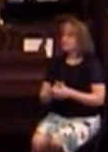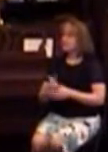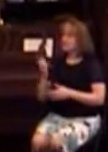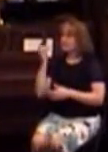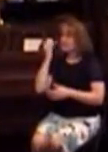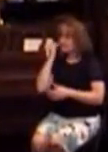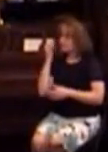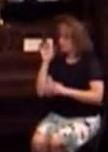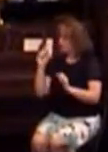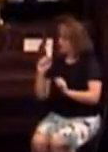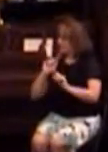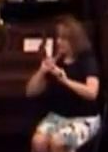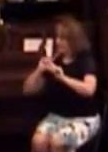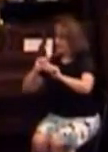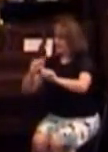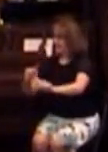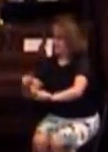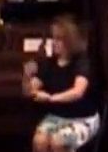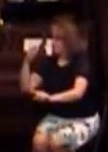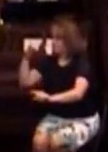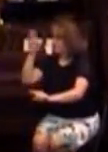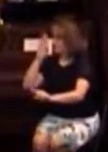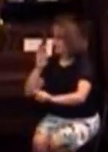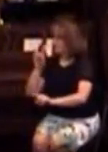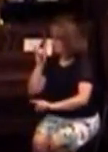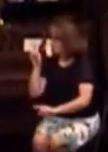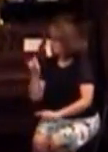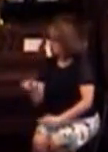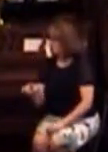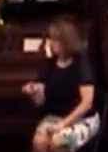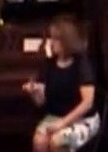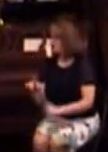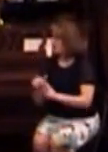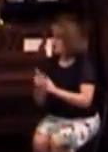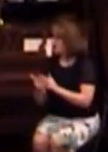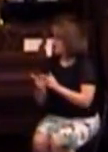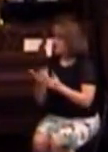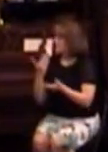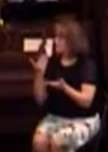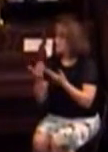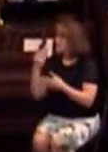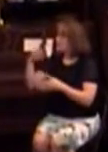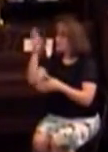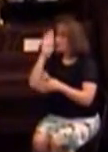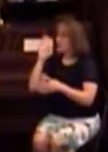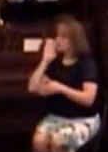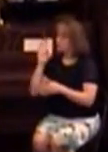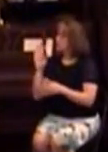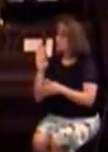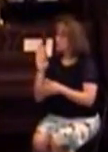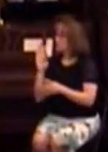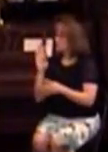my questions, God, then I will give my life to you.